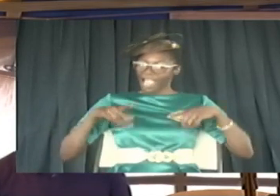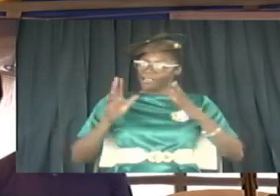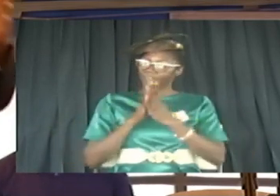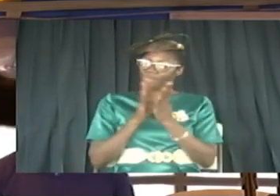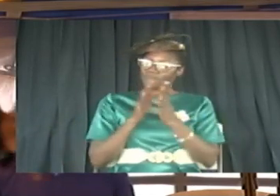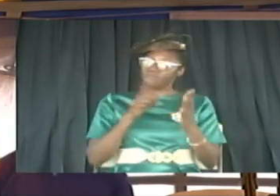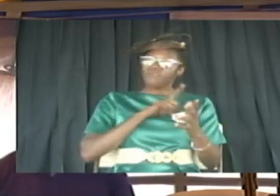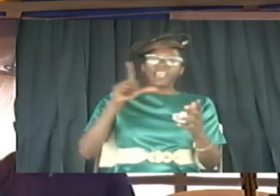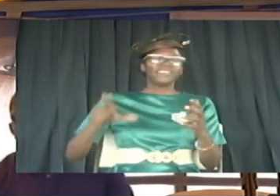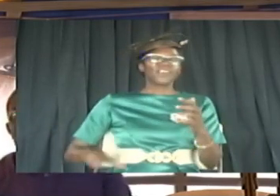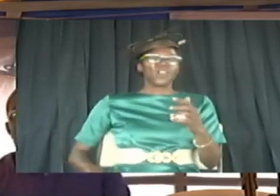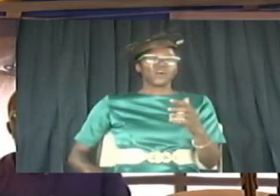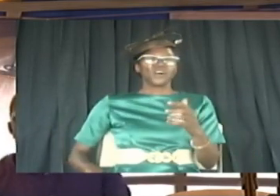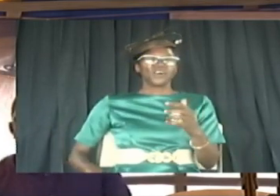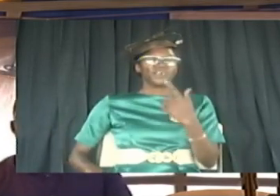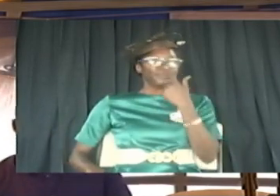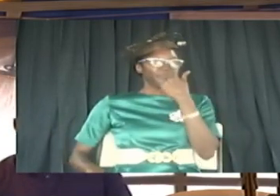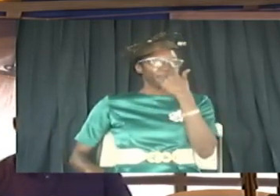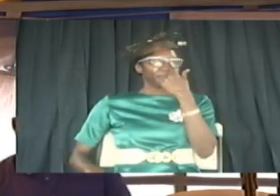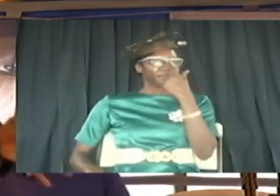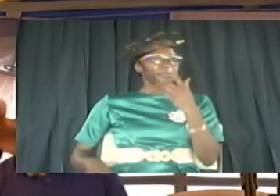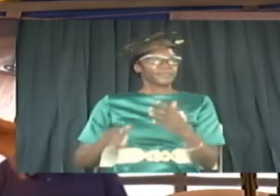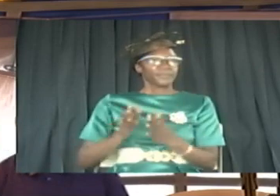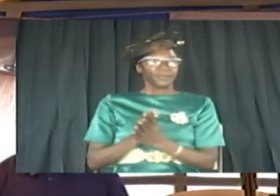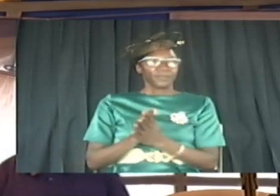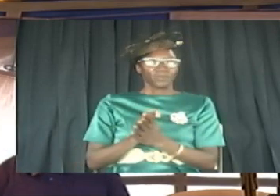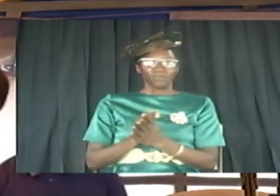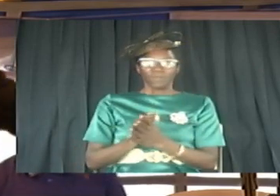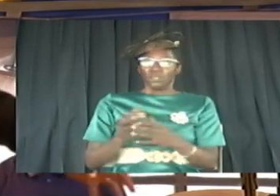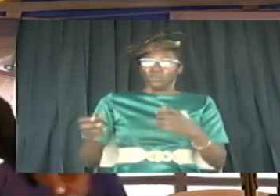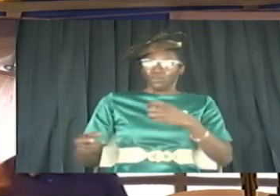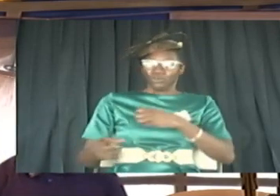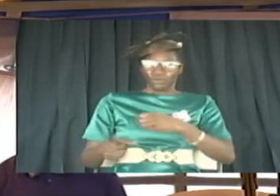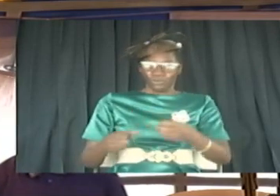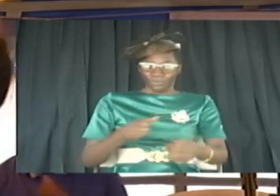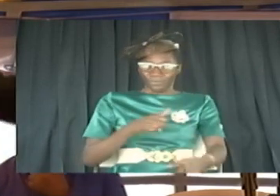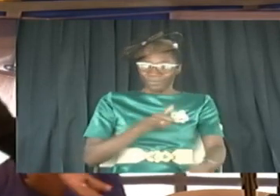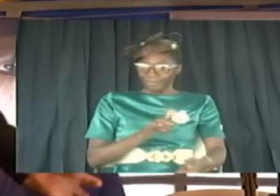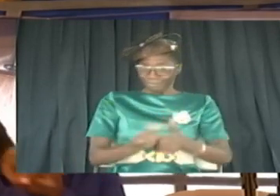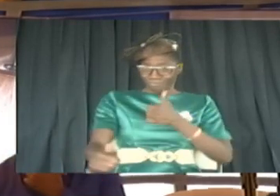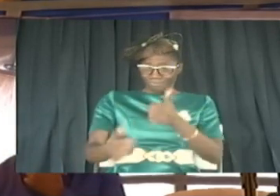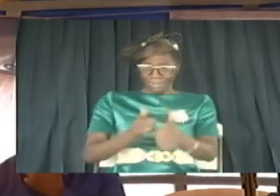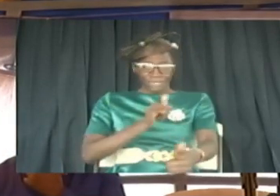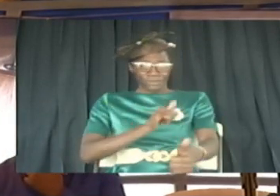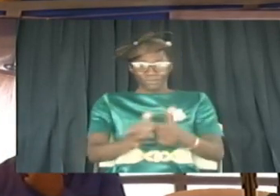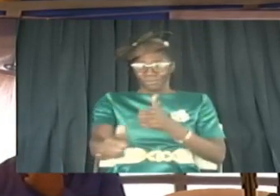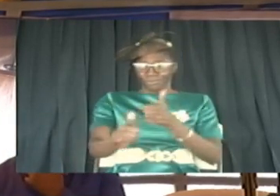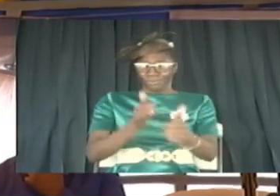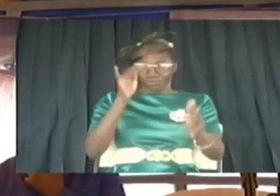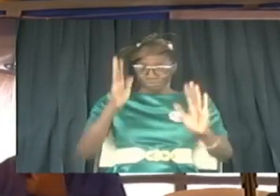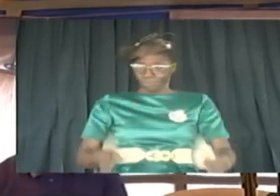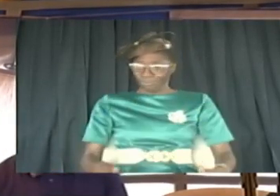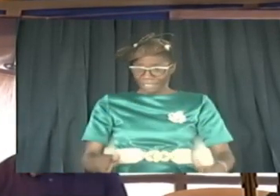Lord? Can we praise the Lord? So the supplanter, the deceiver, the scammer,